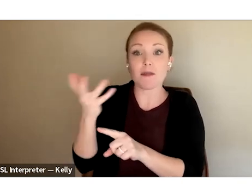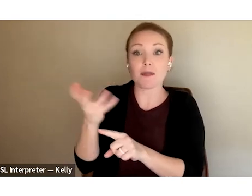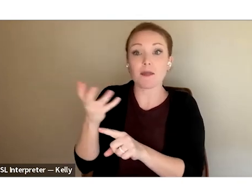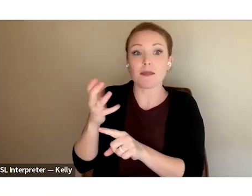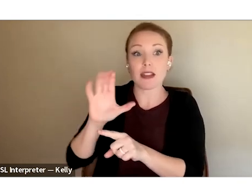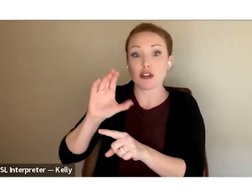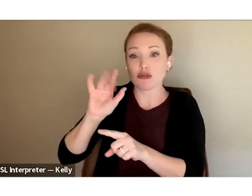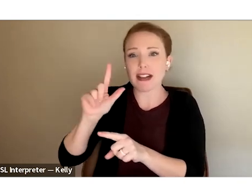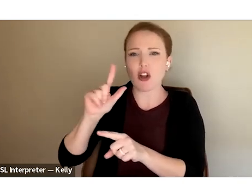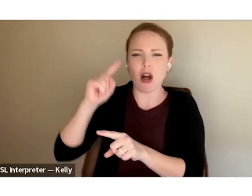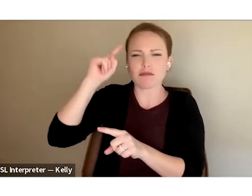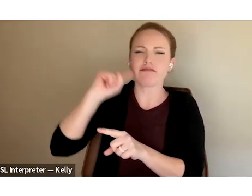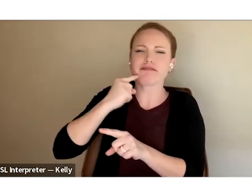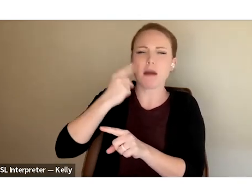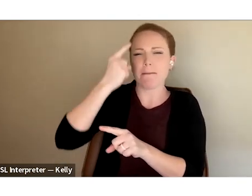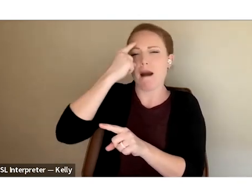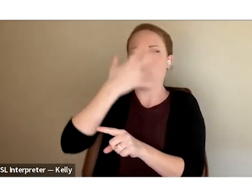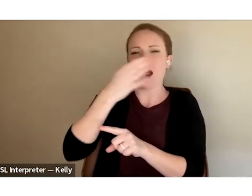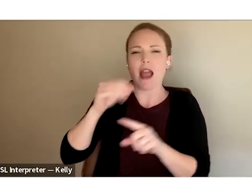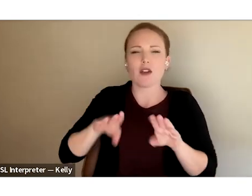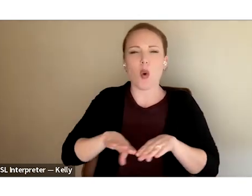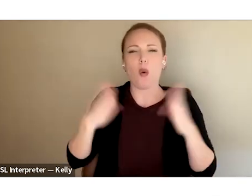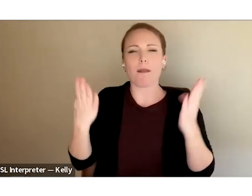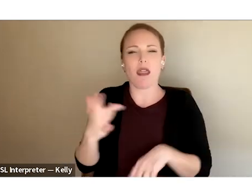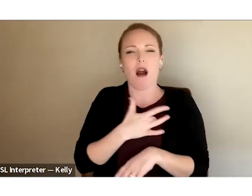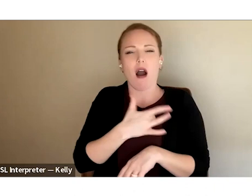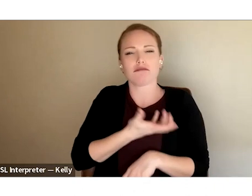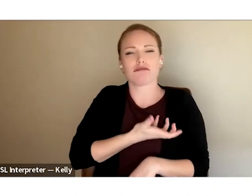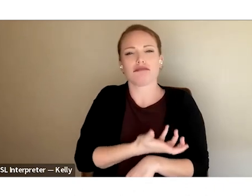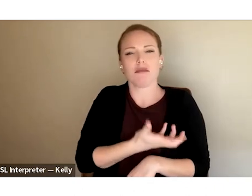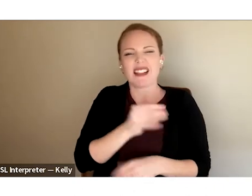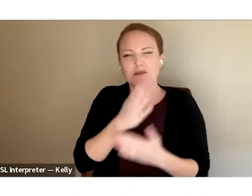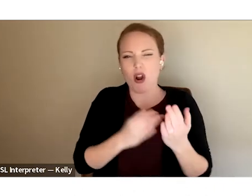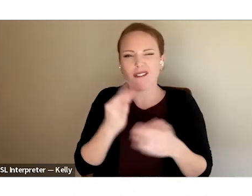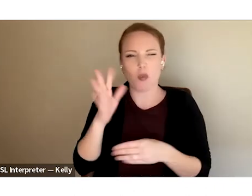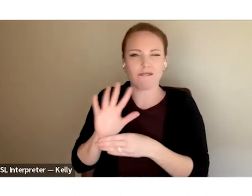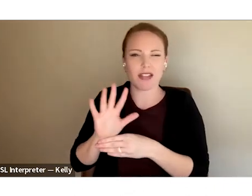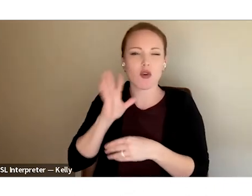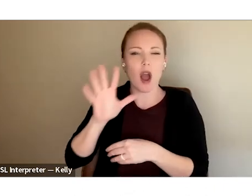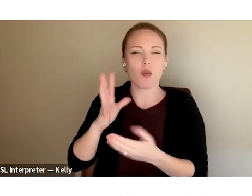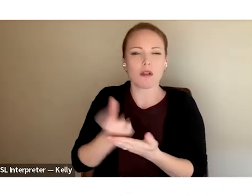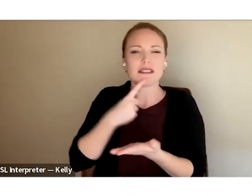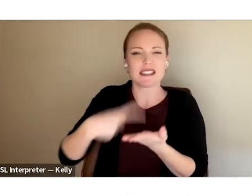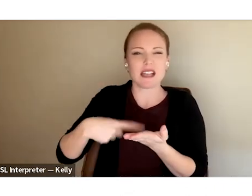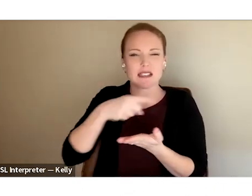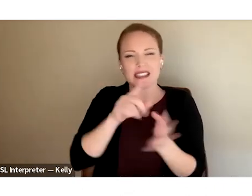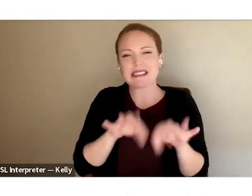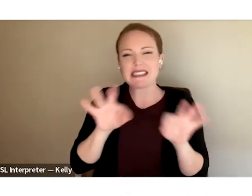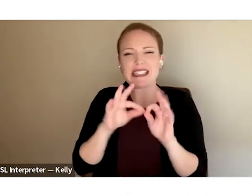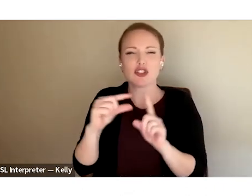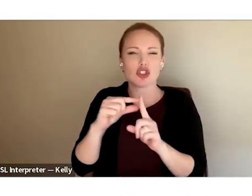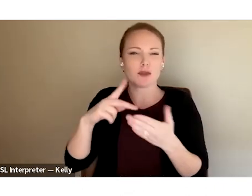critical mind and open heart, which again is part of one of these videos where I discuss this key terms project